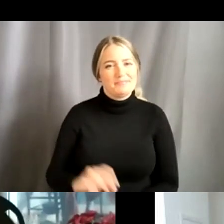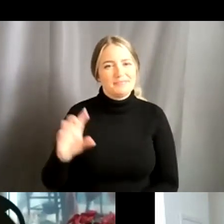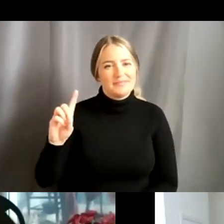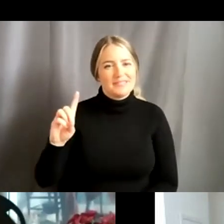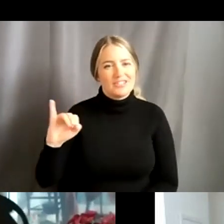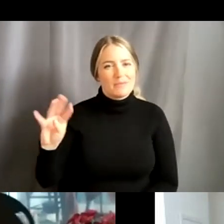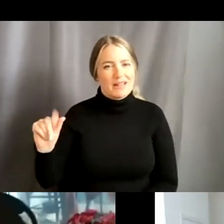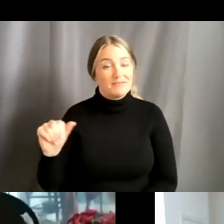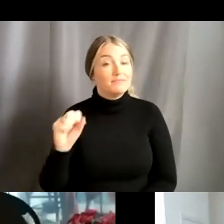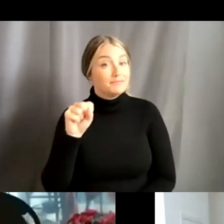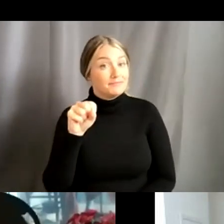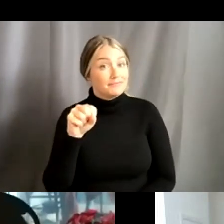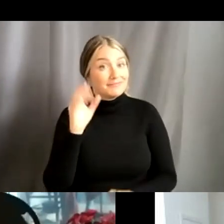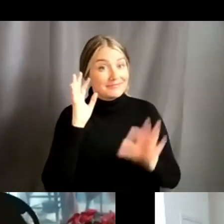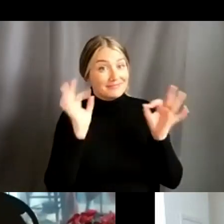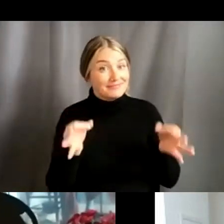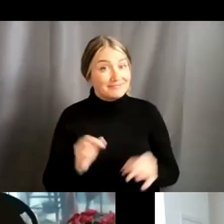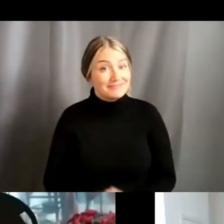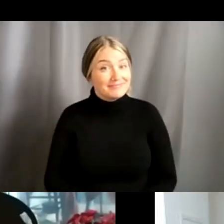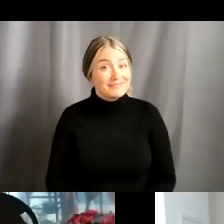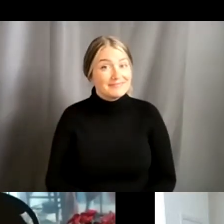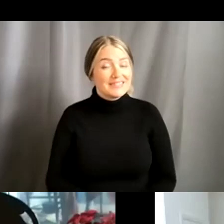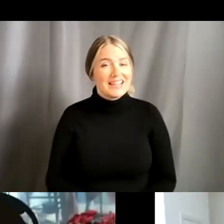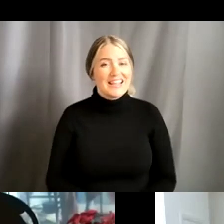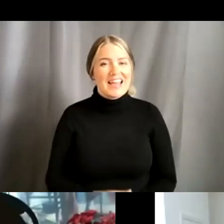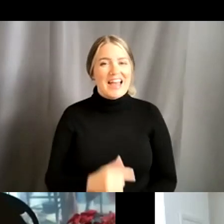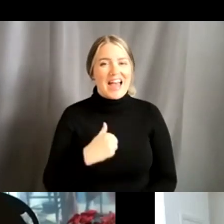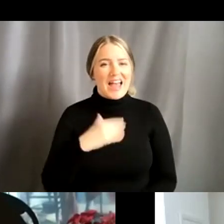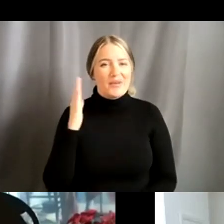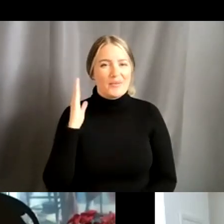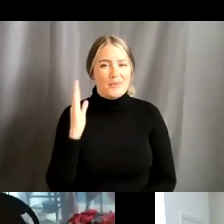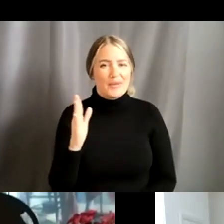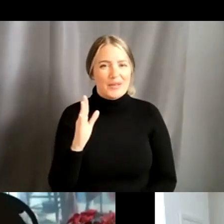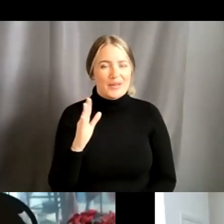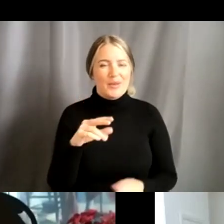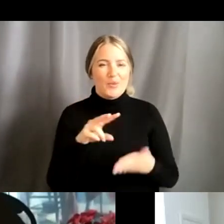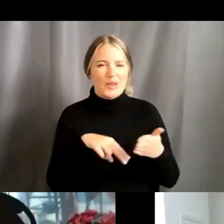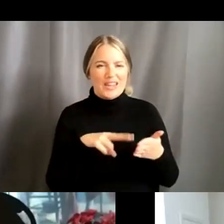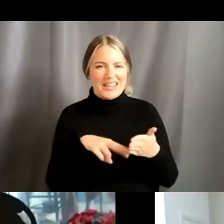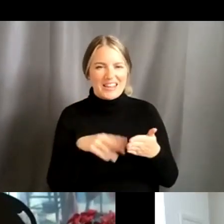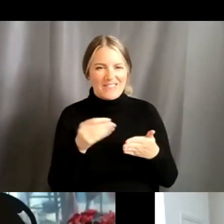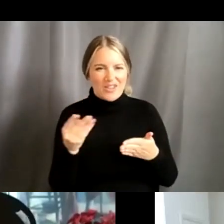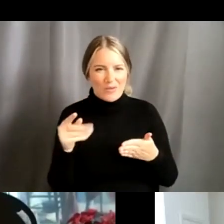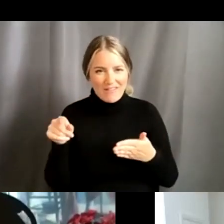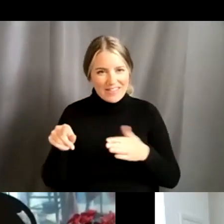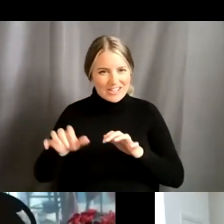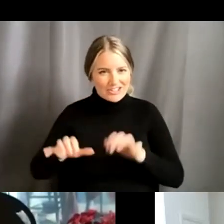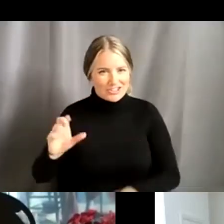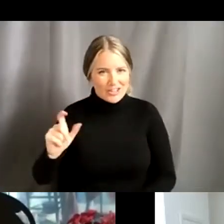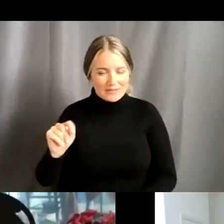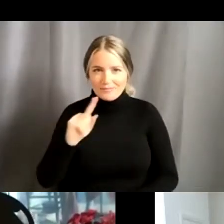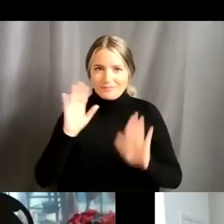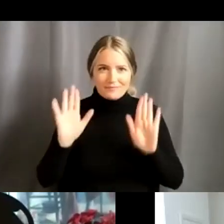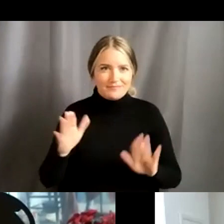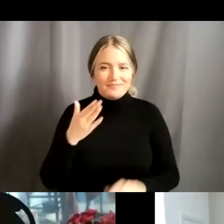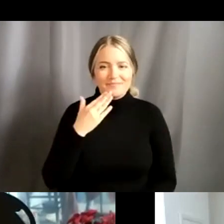Definitely. And if I'm just going to read a couple of these, some really great ones coming in. Thank